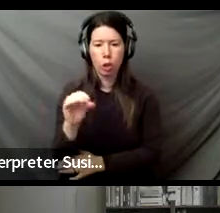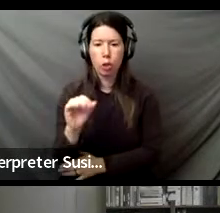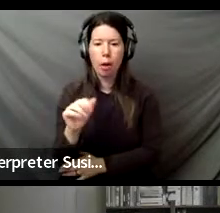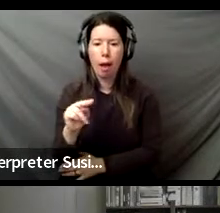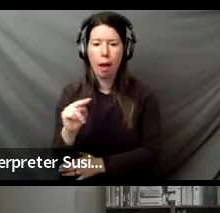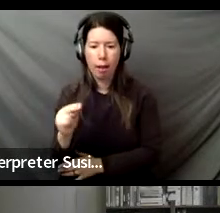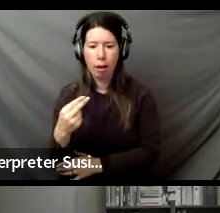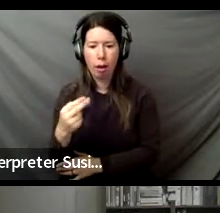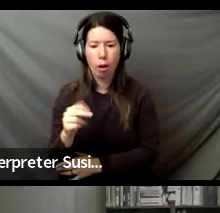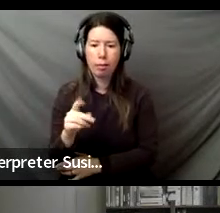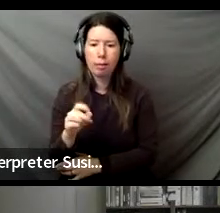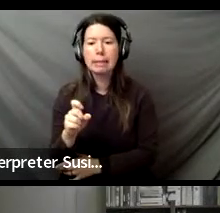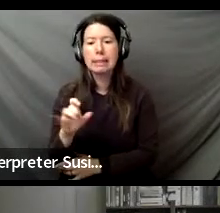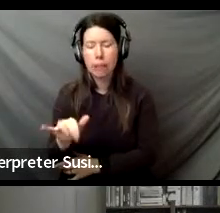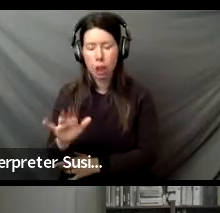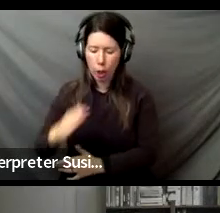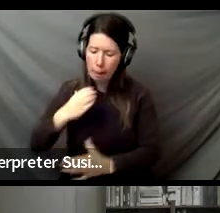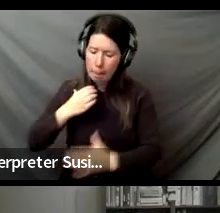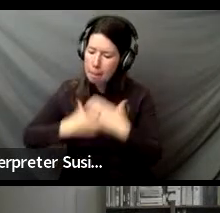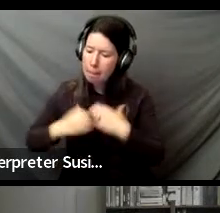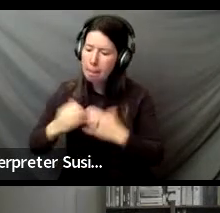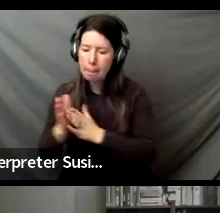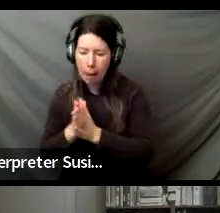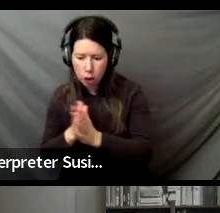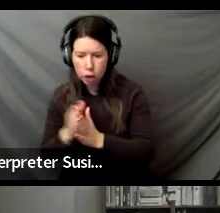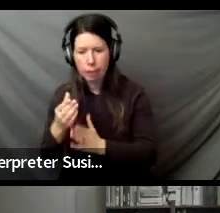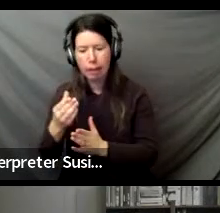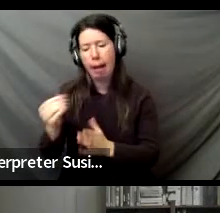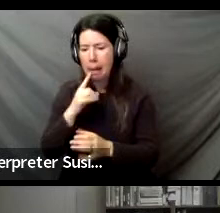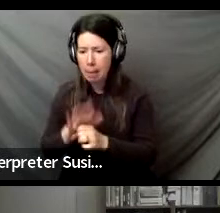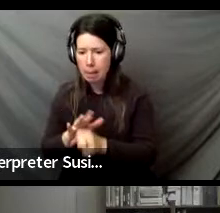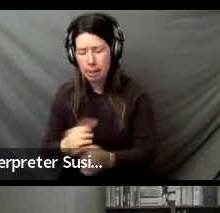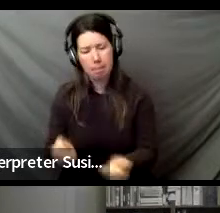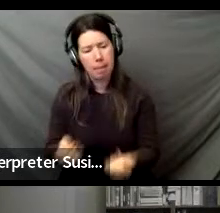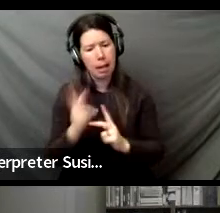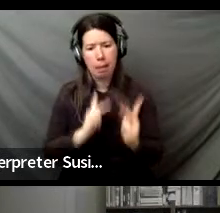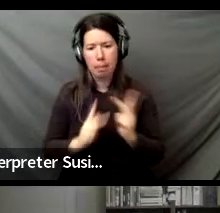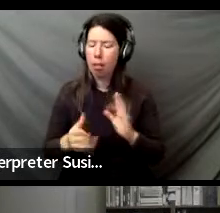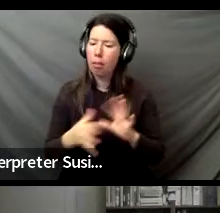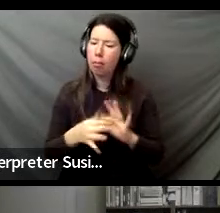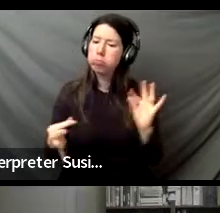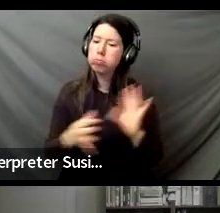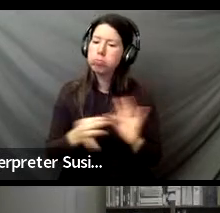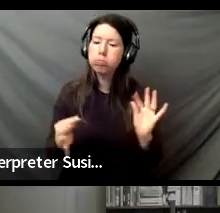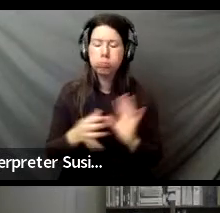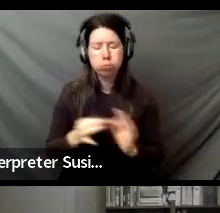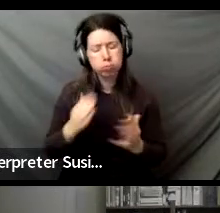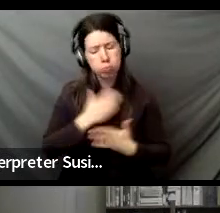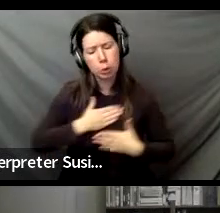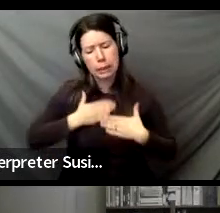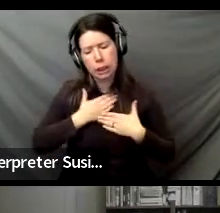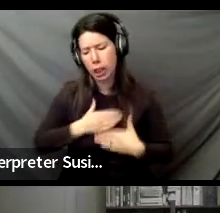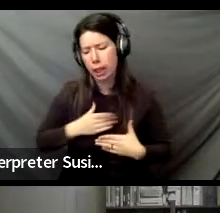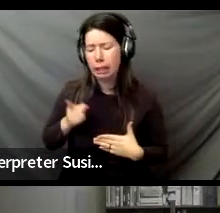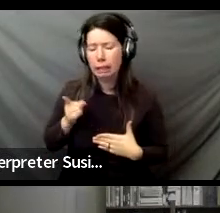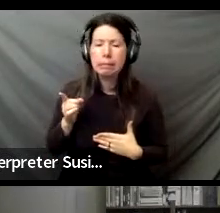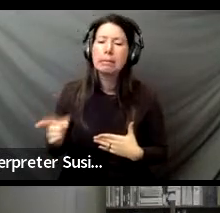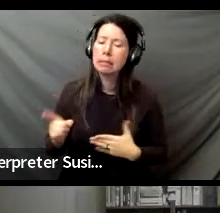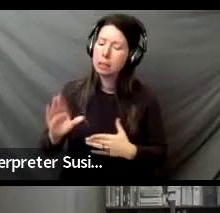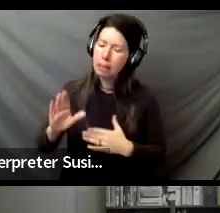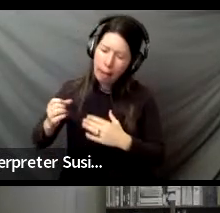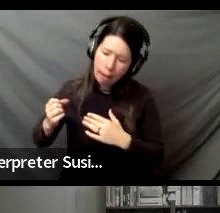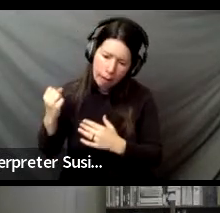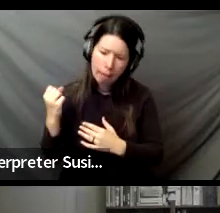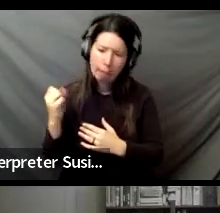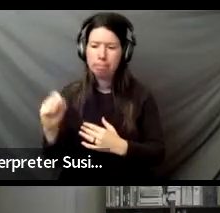And so many people spoke quite eloquently about their appreciation for her advocacy,